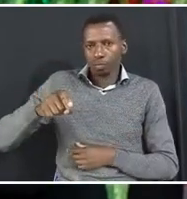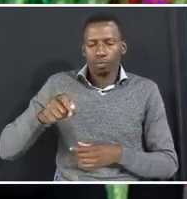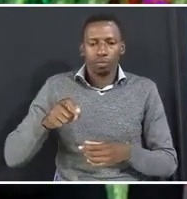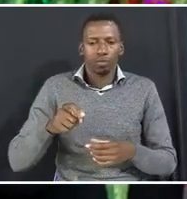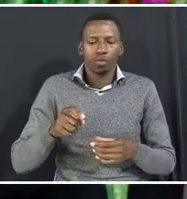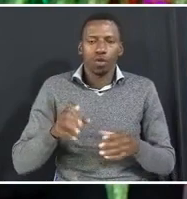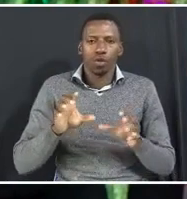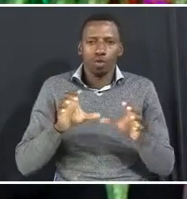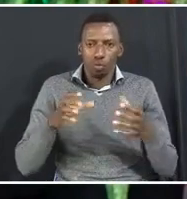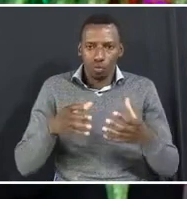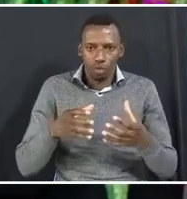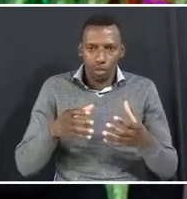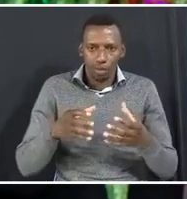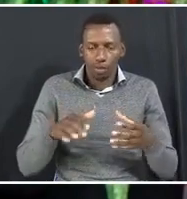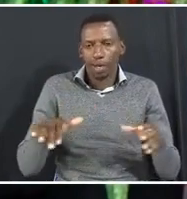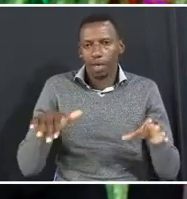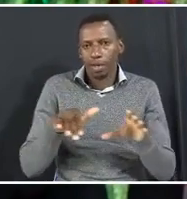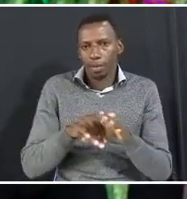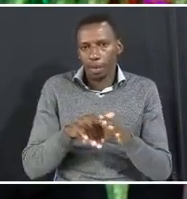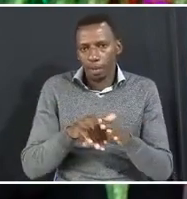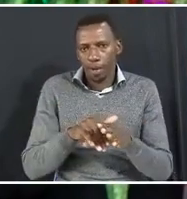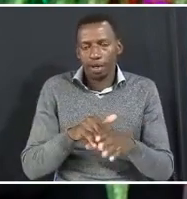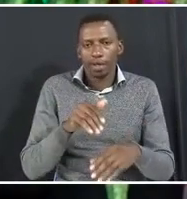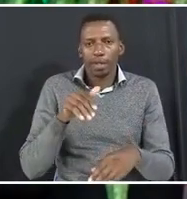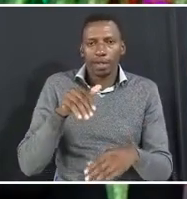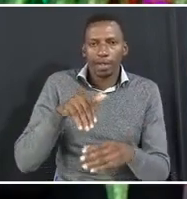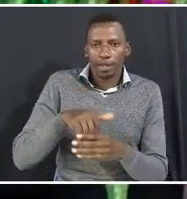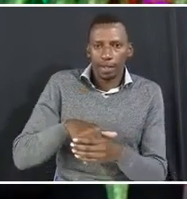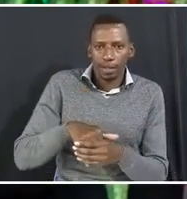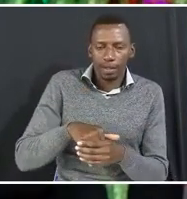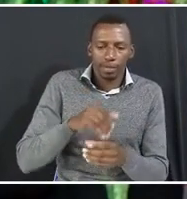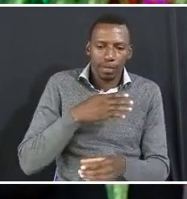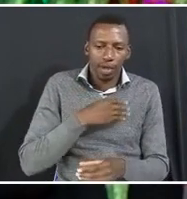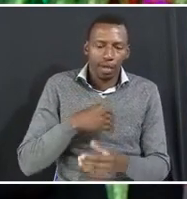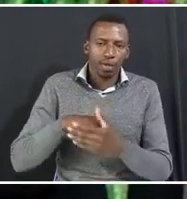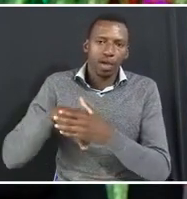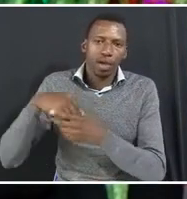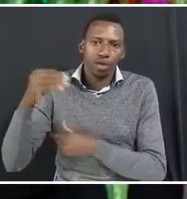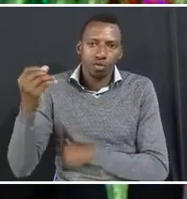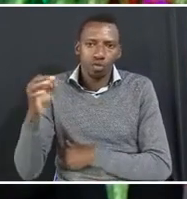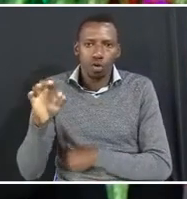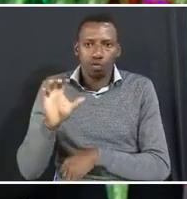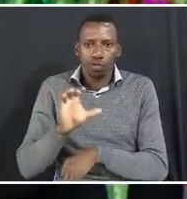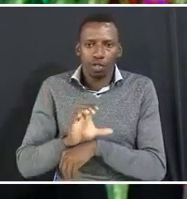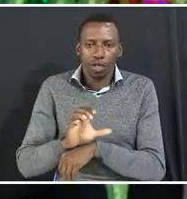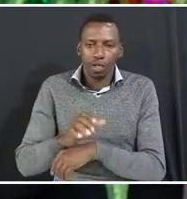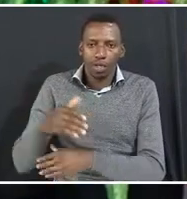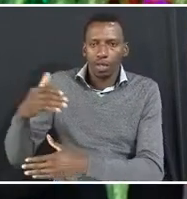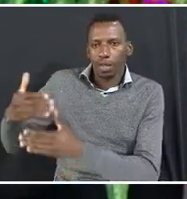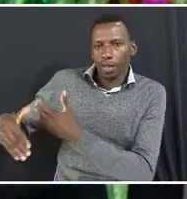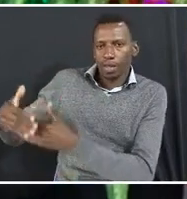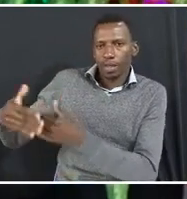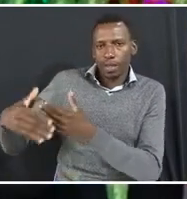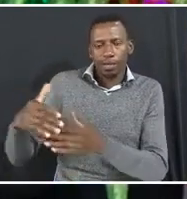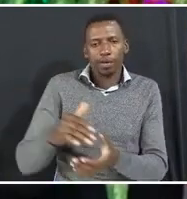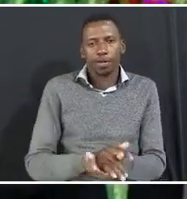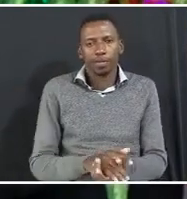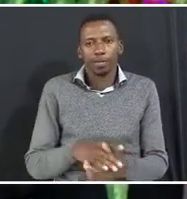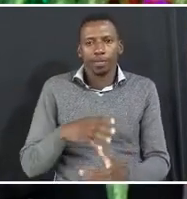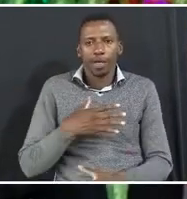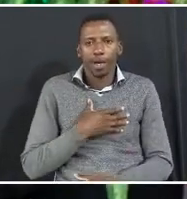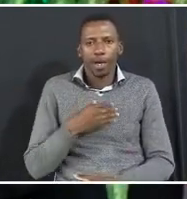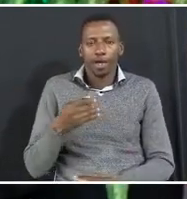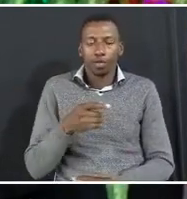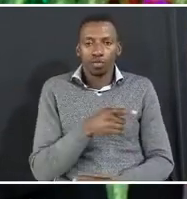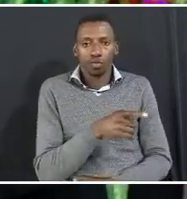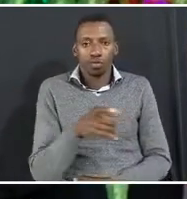of membership within and even without the church, that is the neighborhood. And you may want